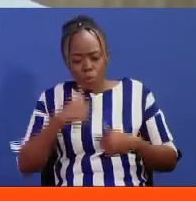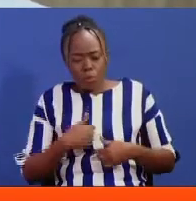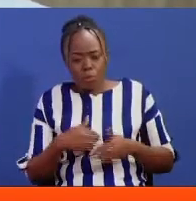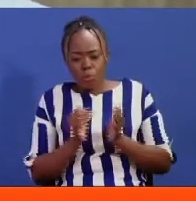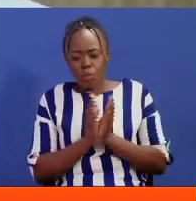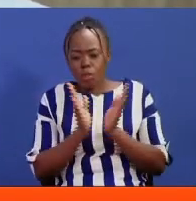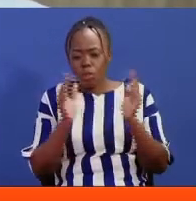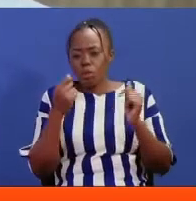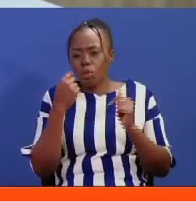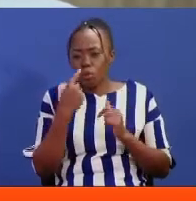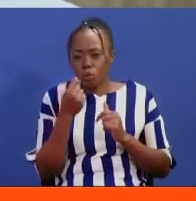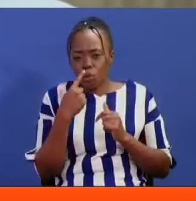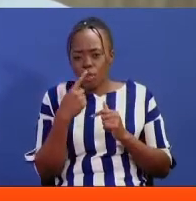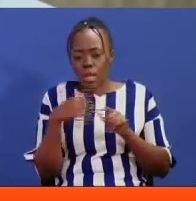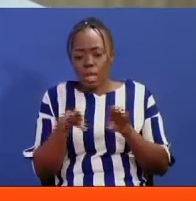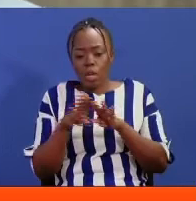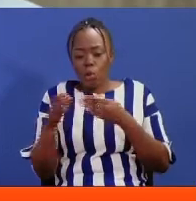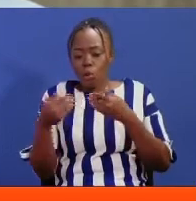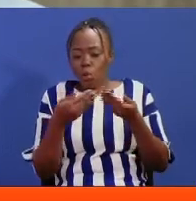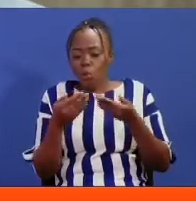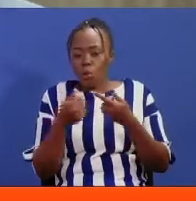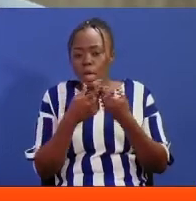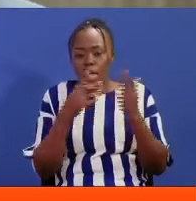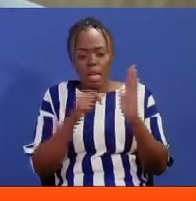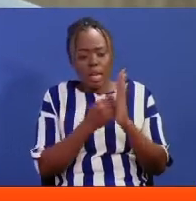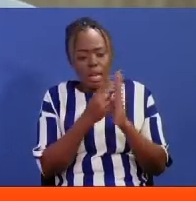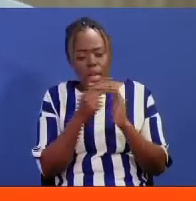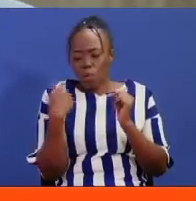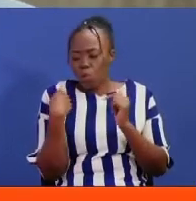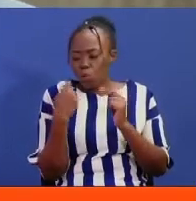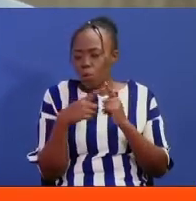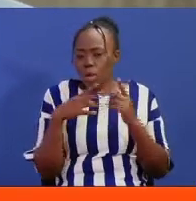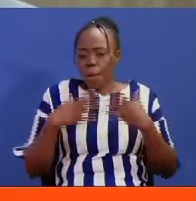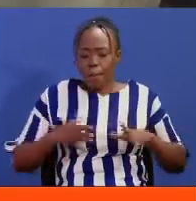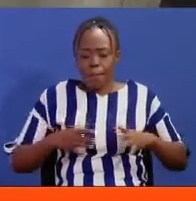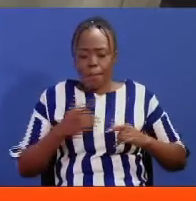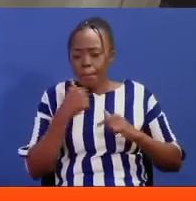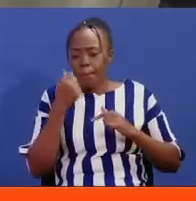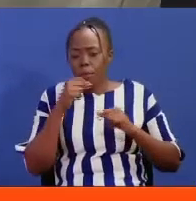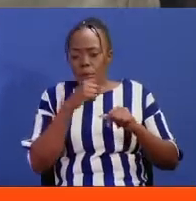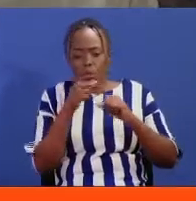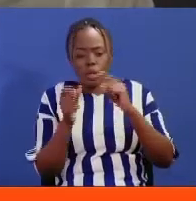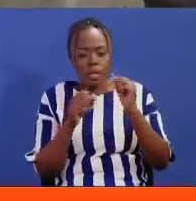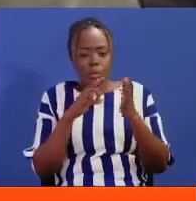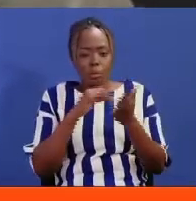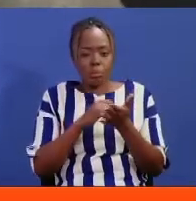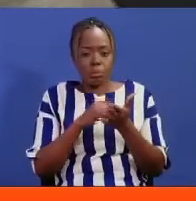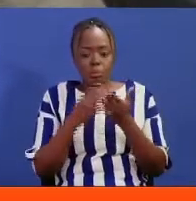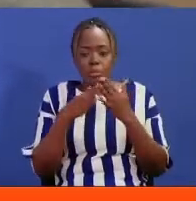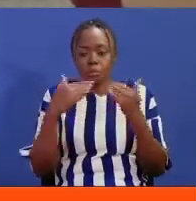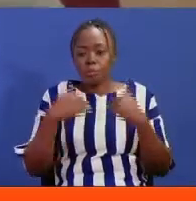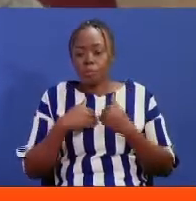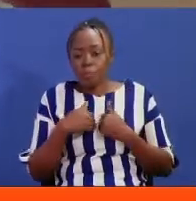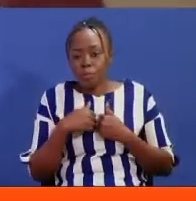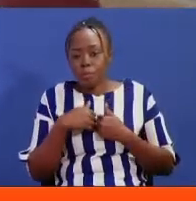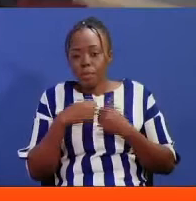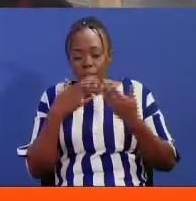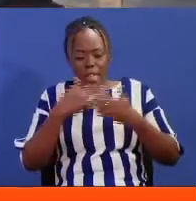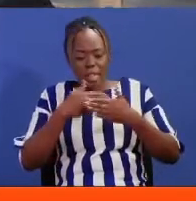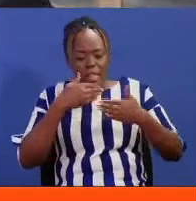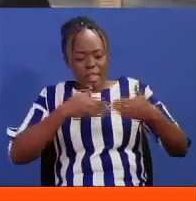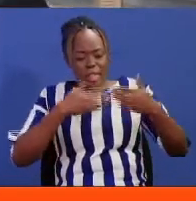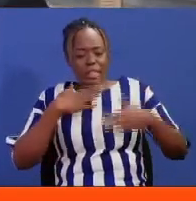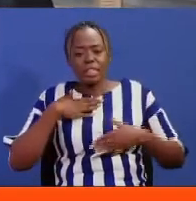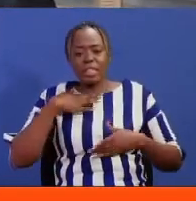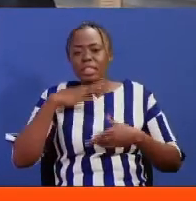for the vaccination based on the statistics we are getting, even for the people who react to it. Having felt a near-death experience, he